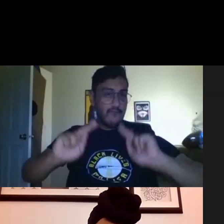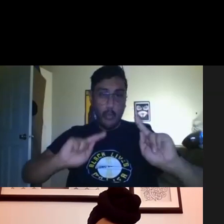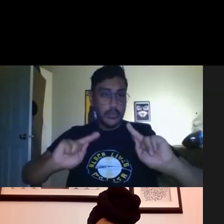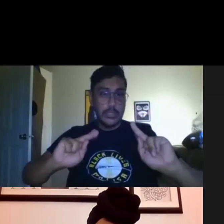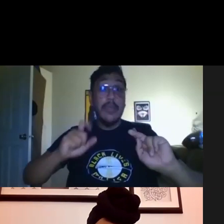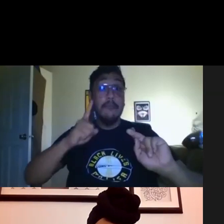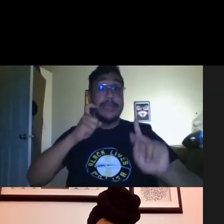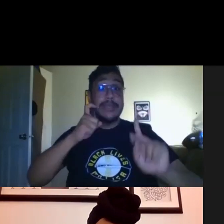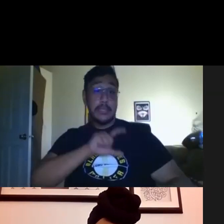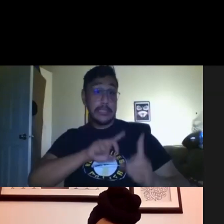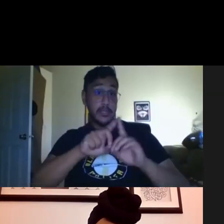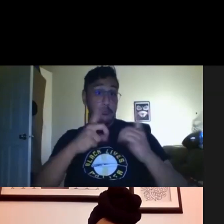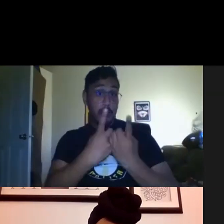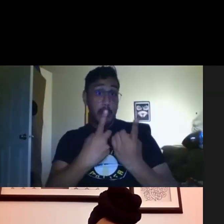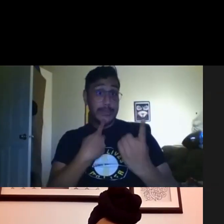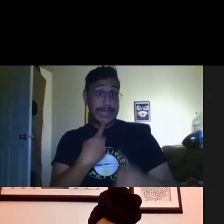police department will say, hey,